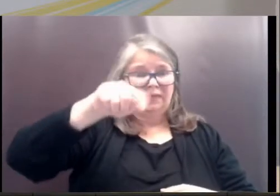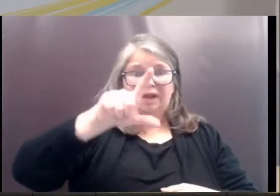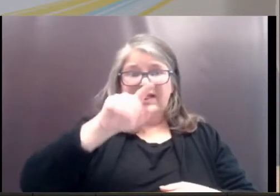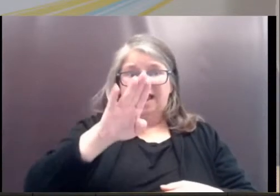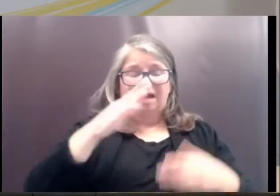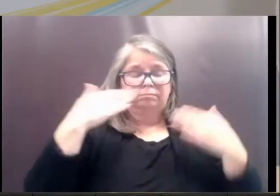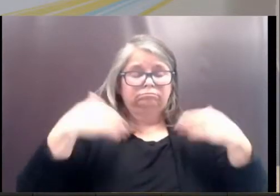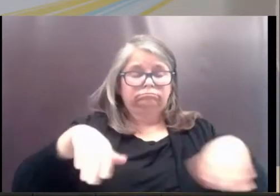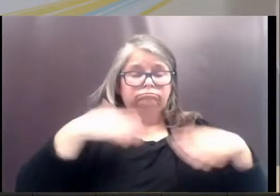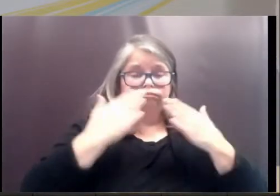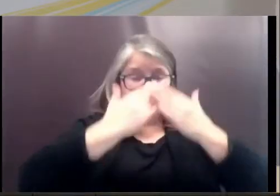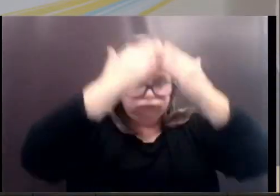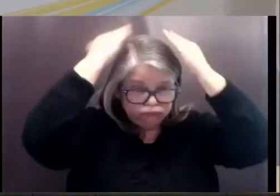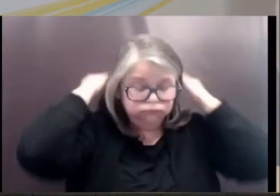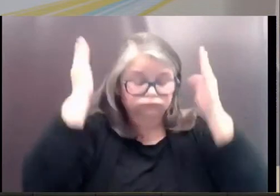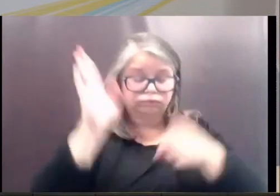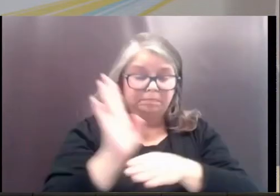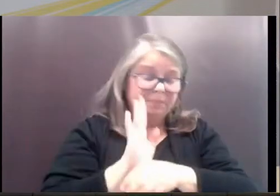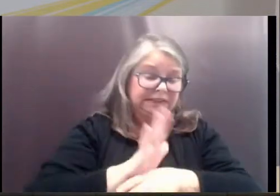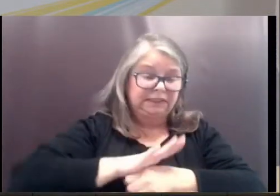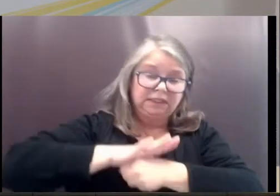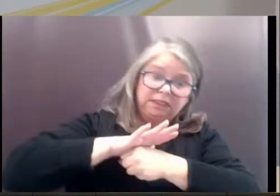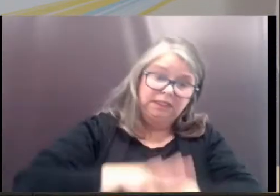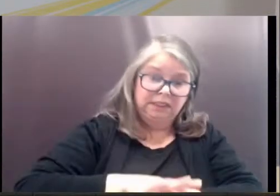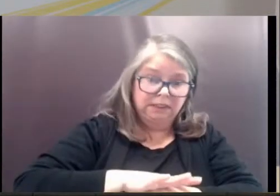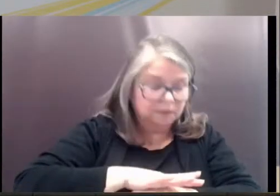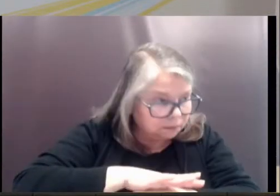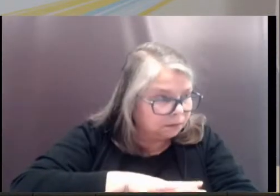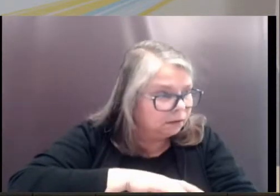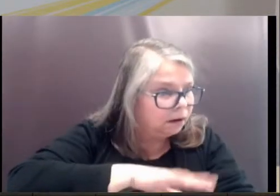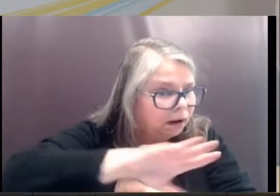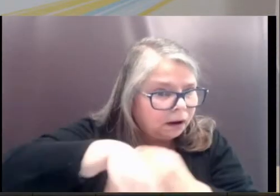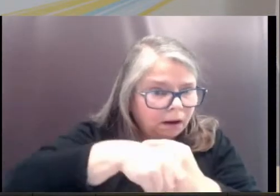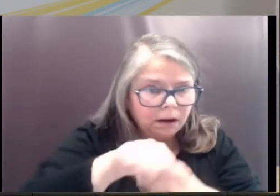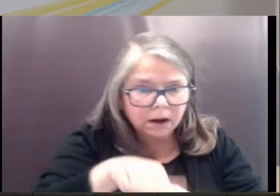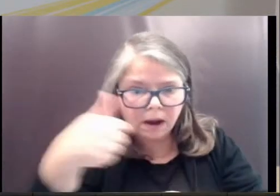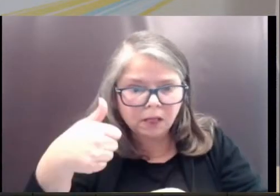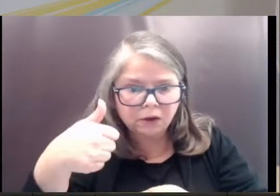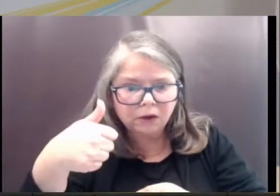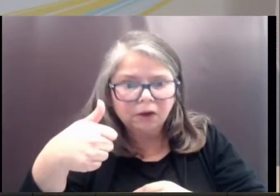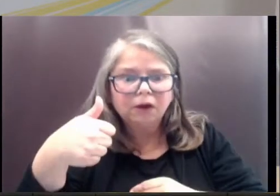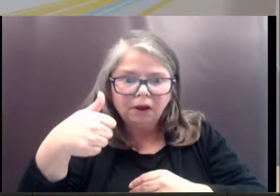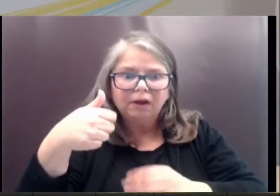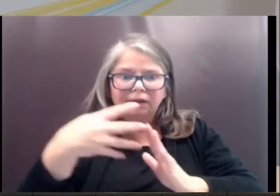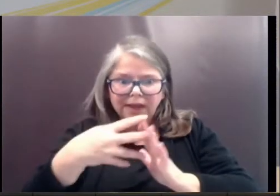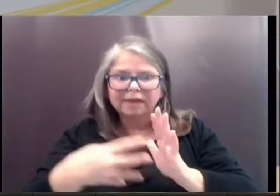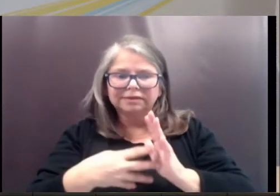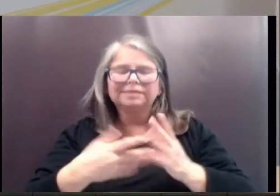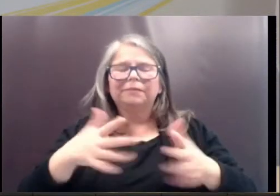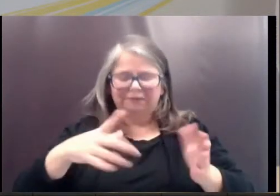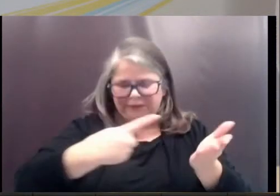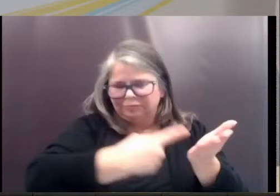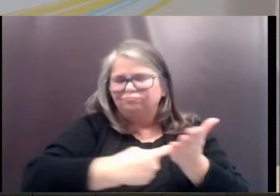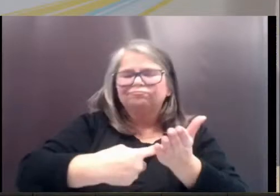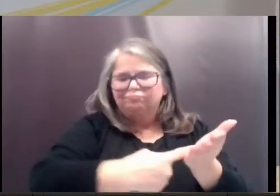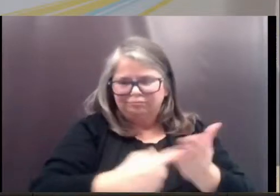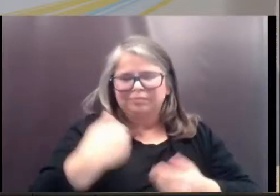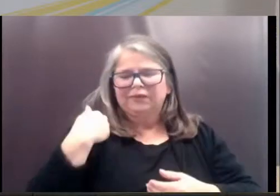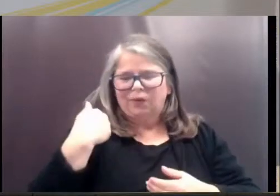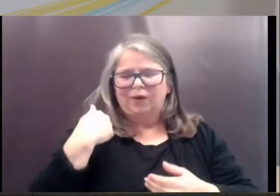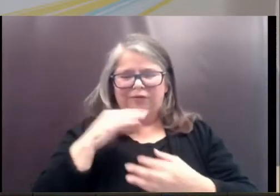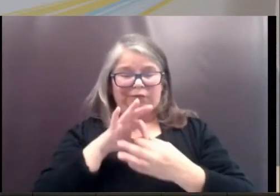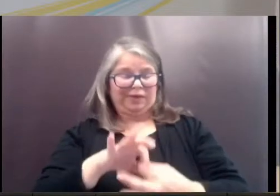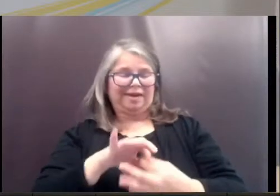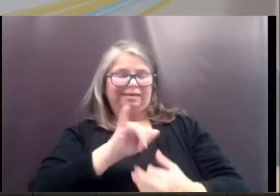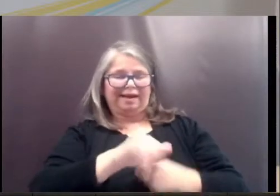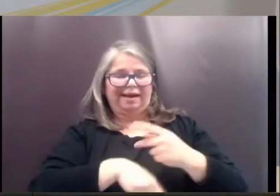other tests as well. But we have had the conversation with the lab, and I think it's trying to